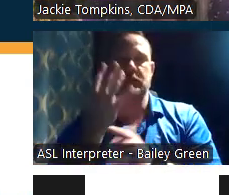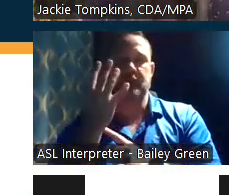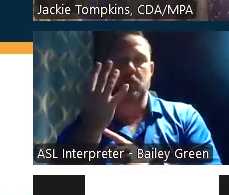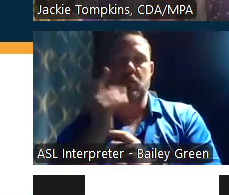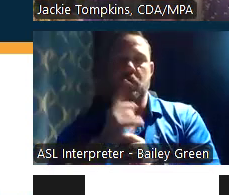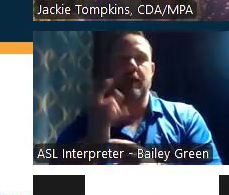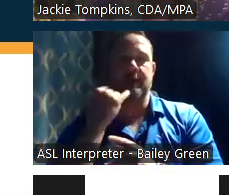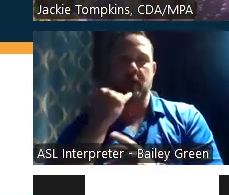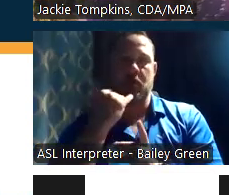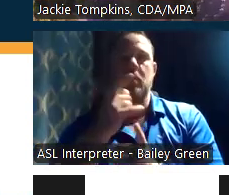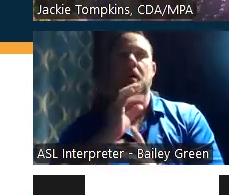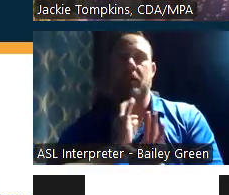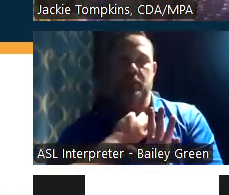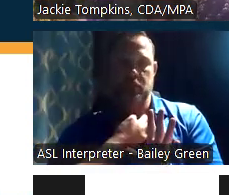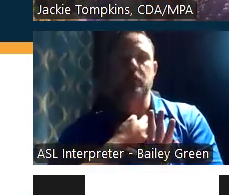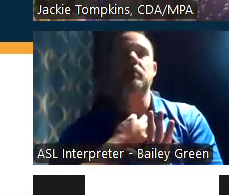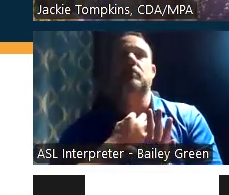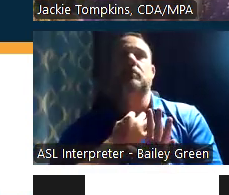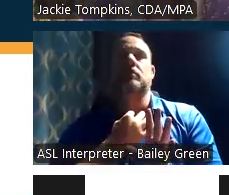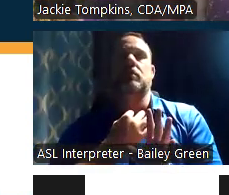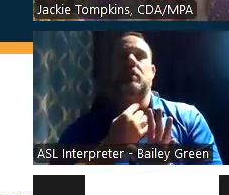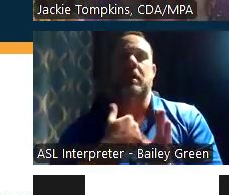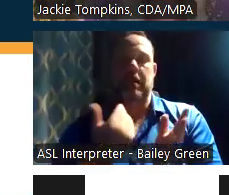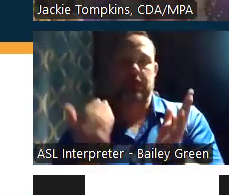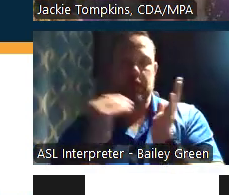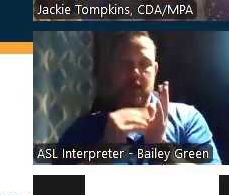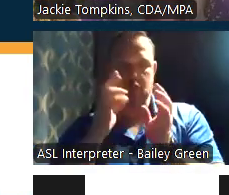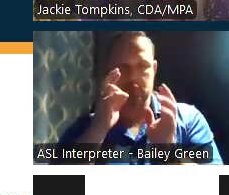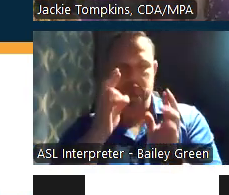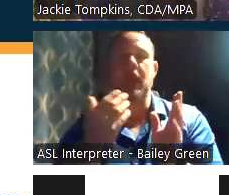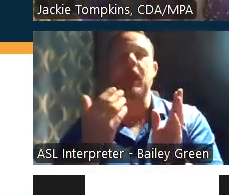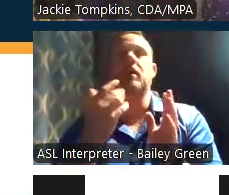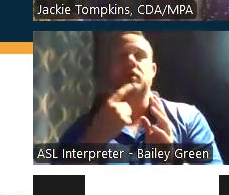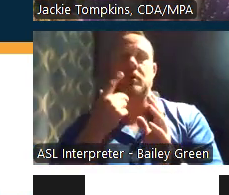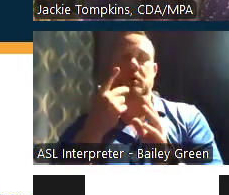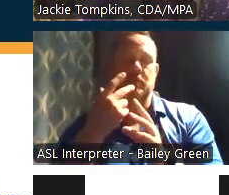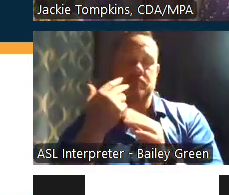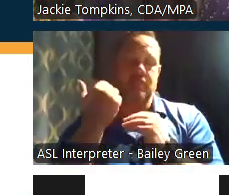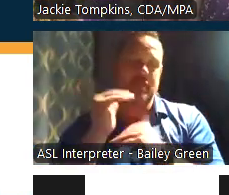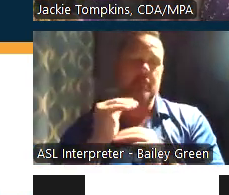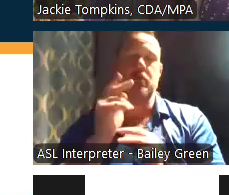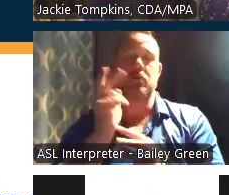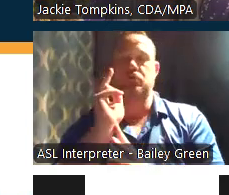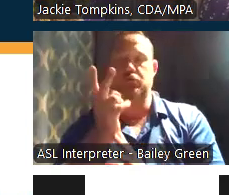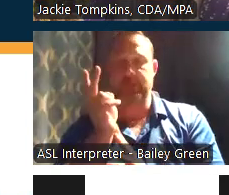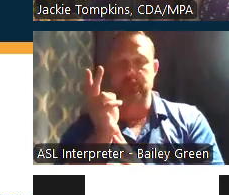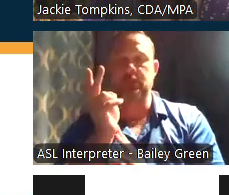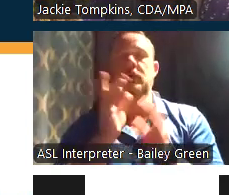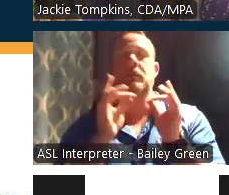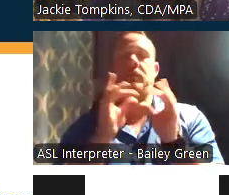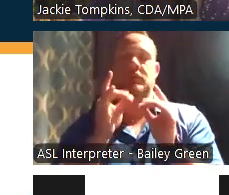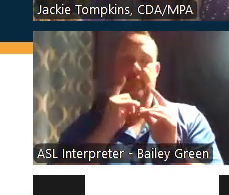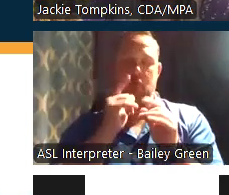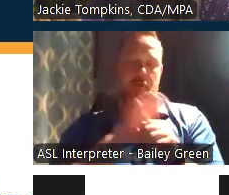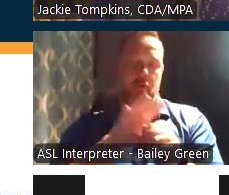your phone number and unmute your line. I again respectfully ask that you keep your public comments to 2 minutes to allow ample time